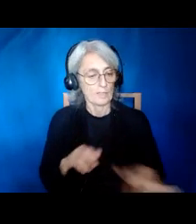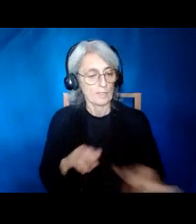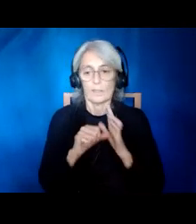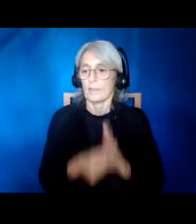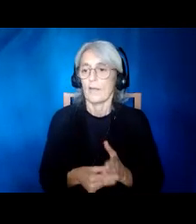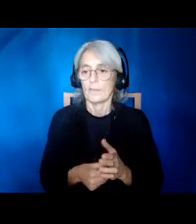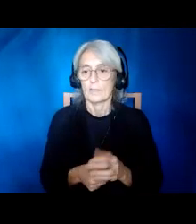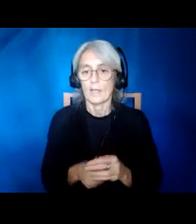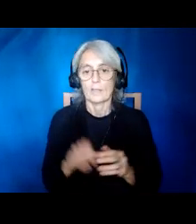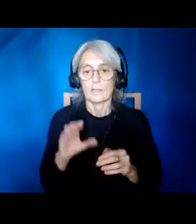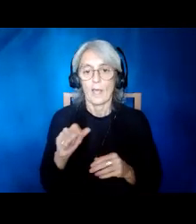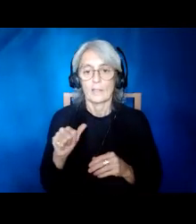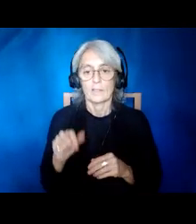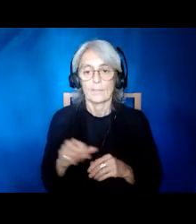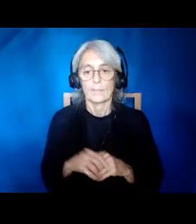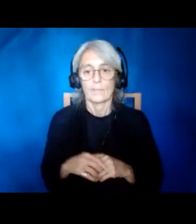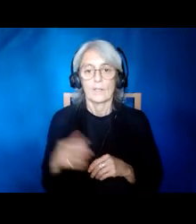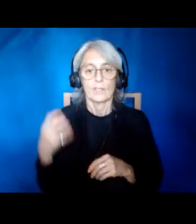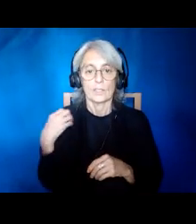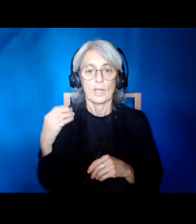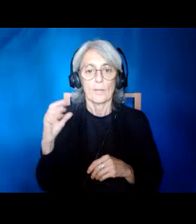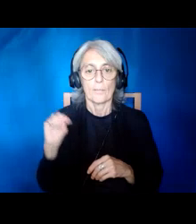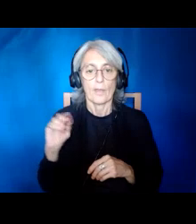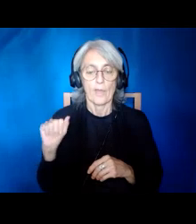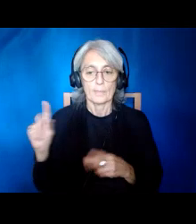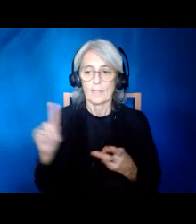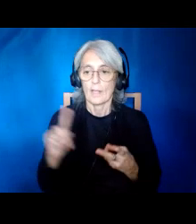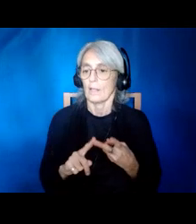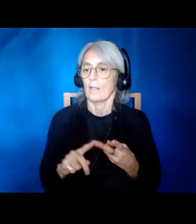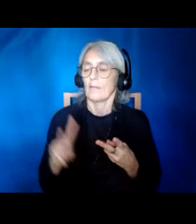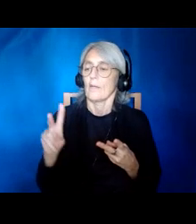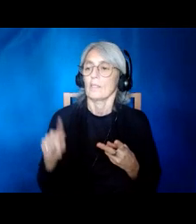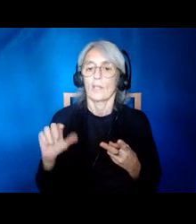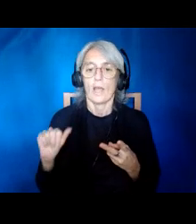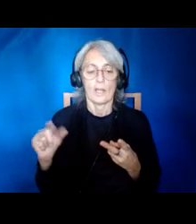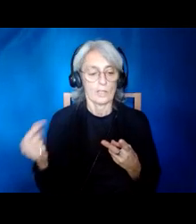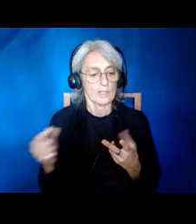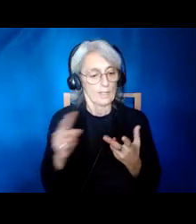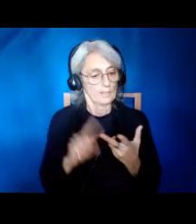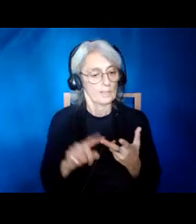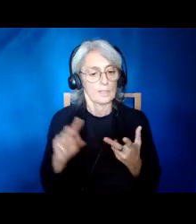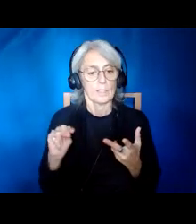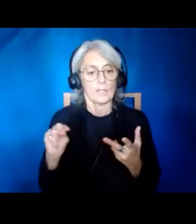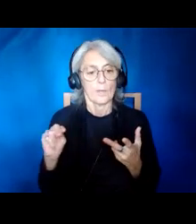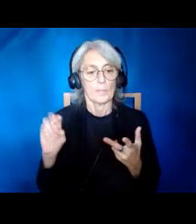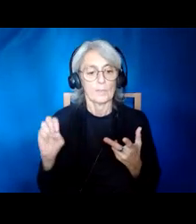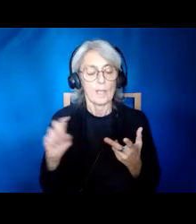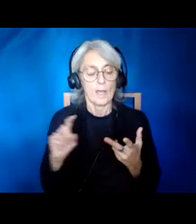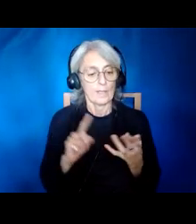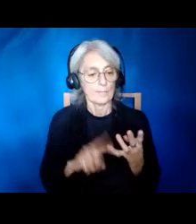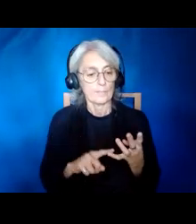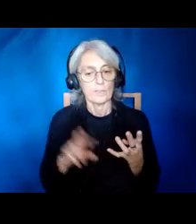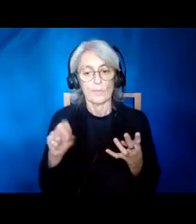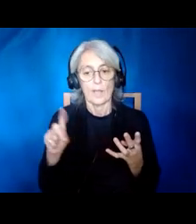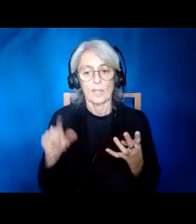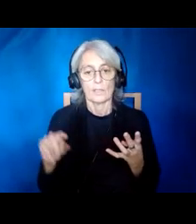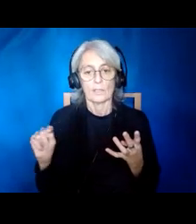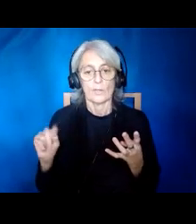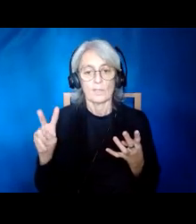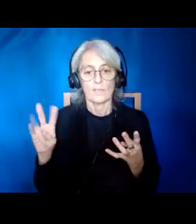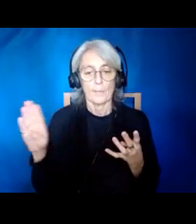CalSTA. Chair Martha Armas-Kelly, Vice Chair Anna Gonzalez, Naomi Iwasaki, and Randy Torres Van